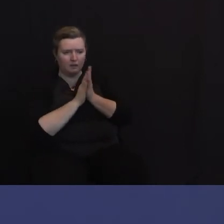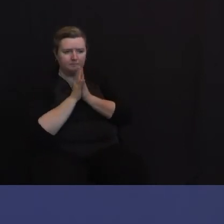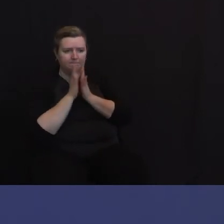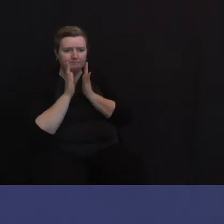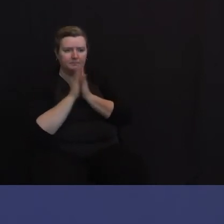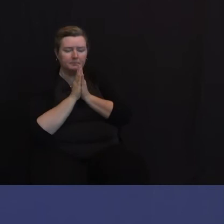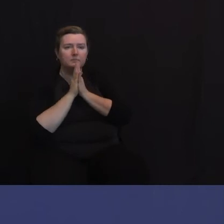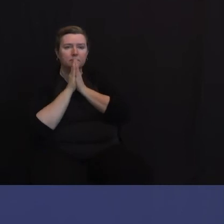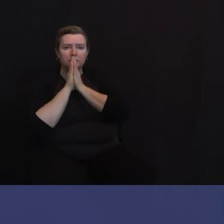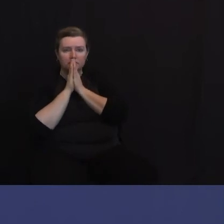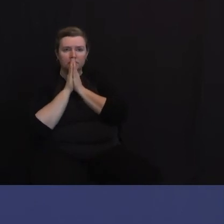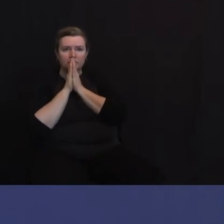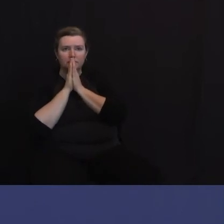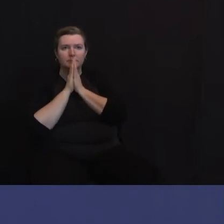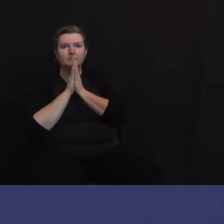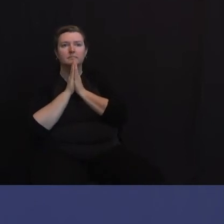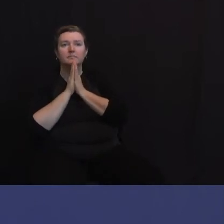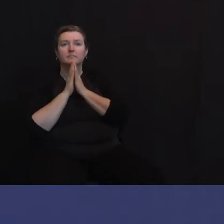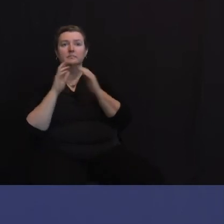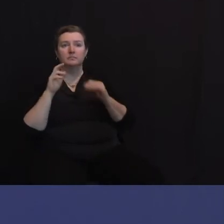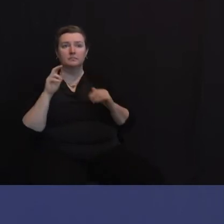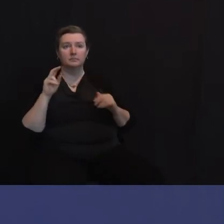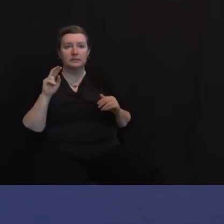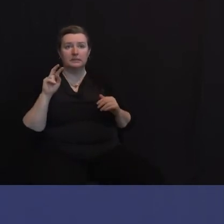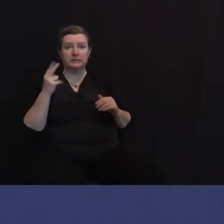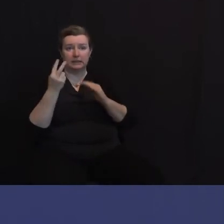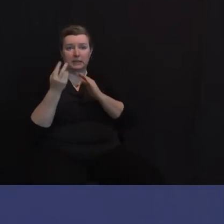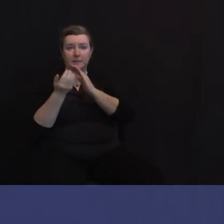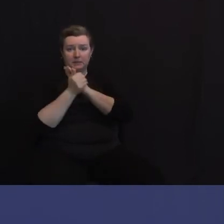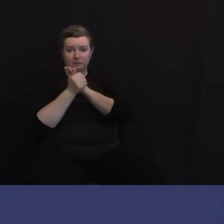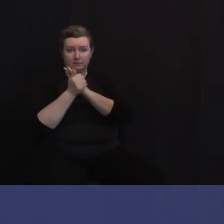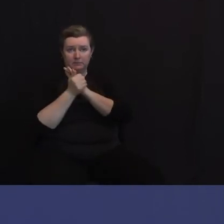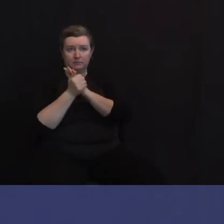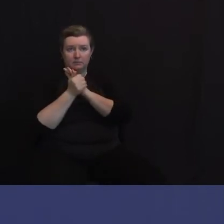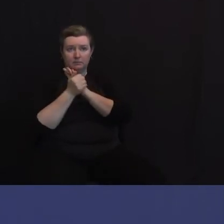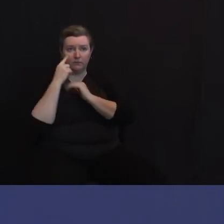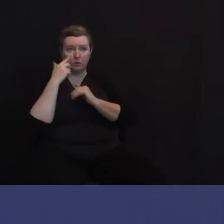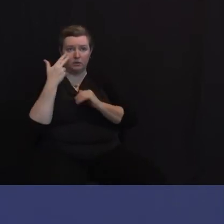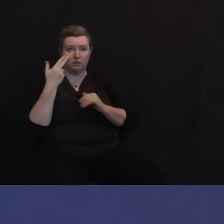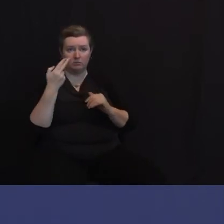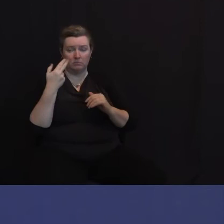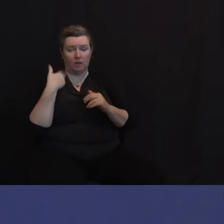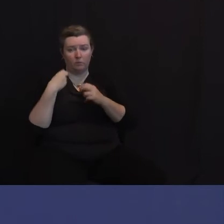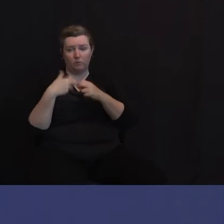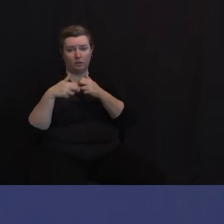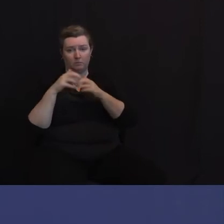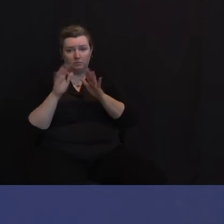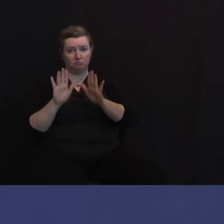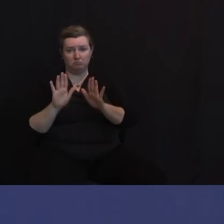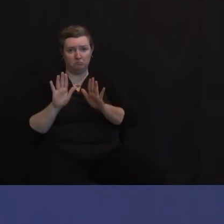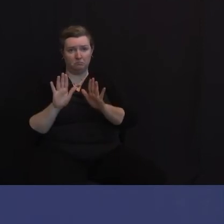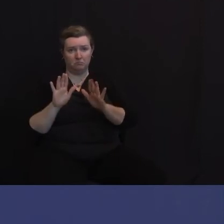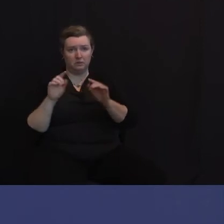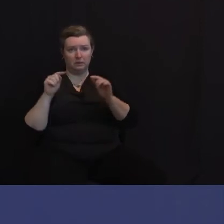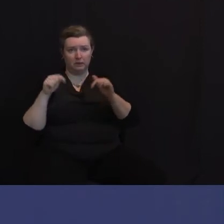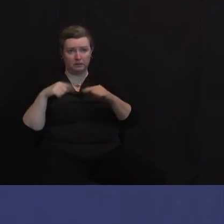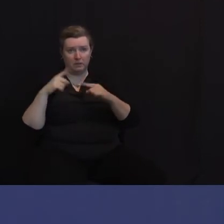I got no issue with the Second Amendment. I don't think any of us do. So that's not what this is about. This is about respecting our